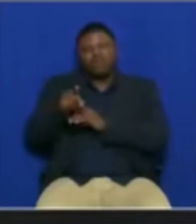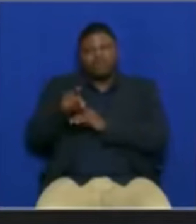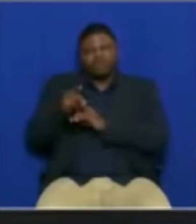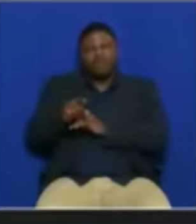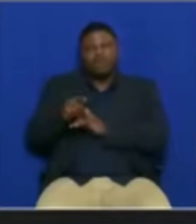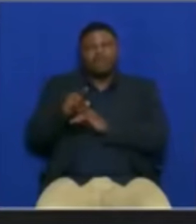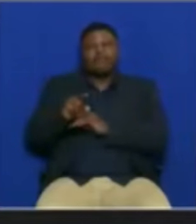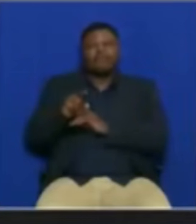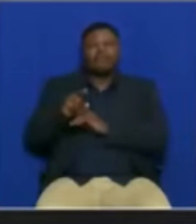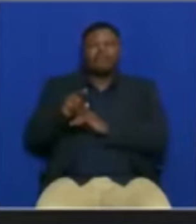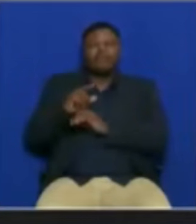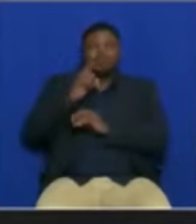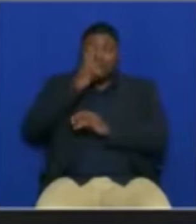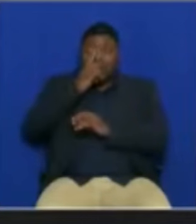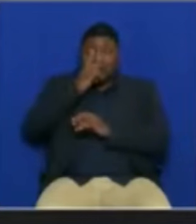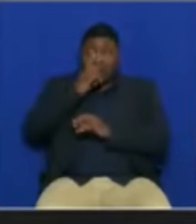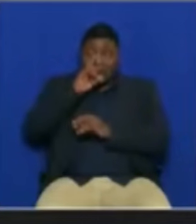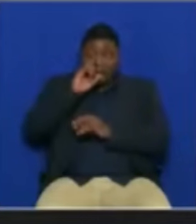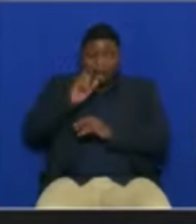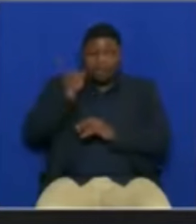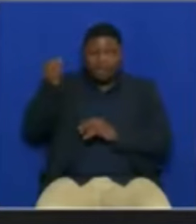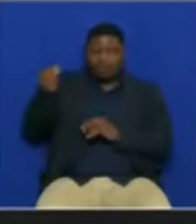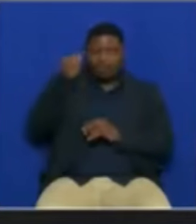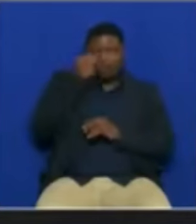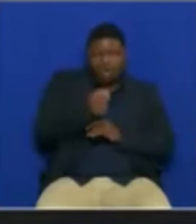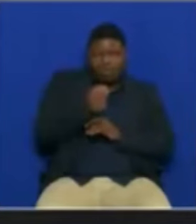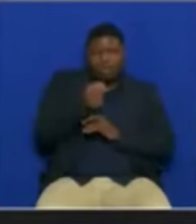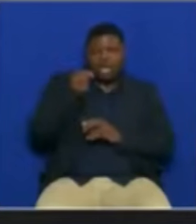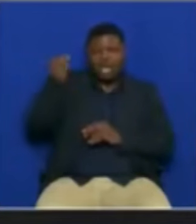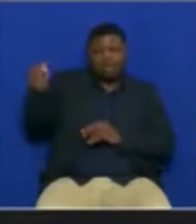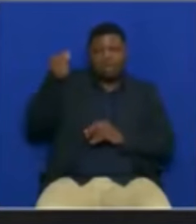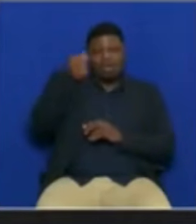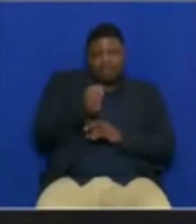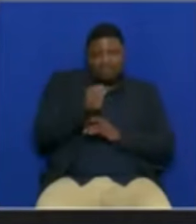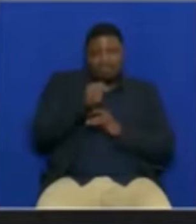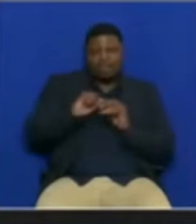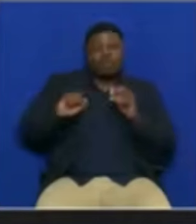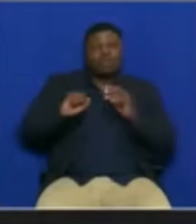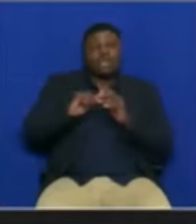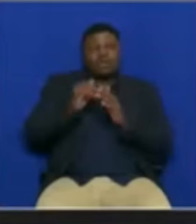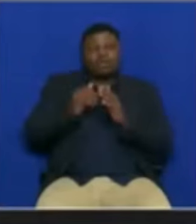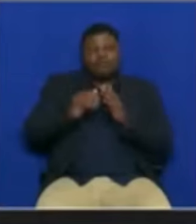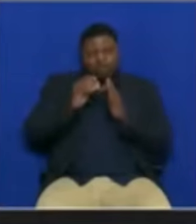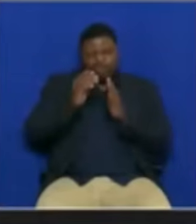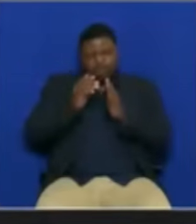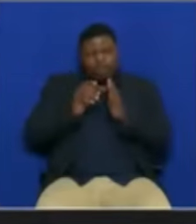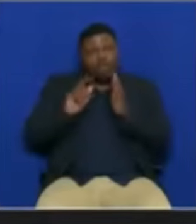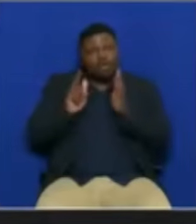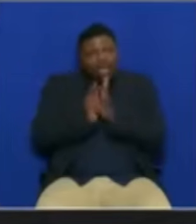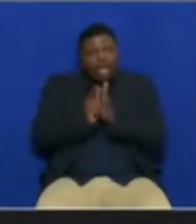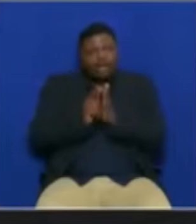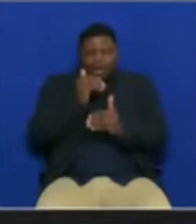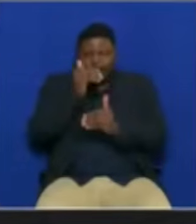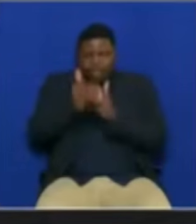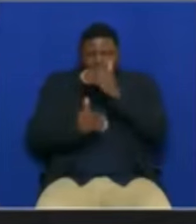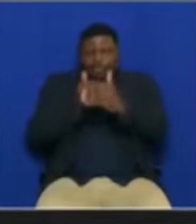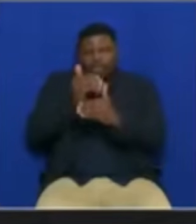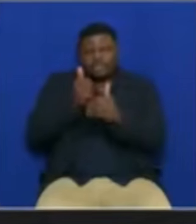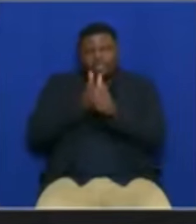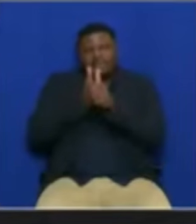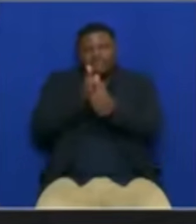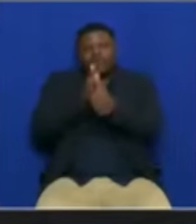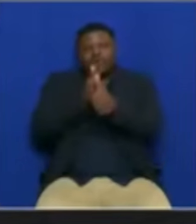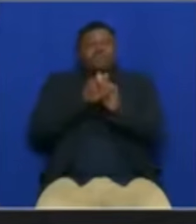unlawfully appointed, if I can put it, or irregularly placed in a place for, like as I explained it yesterday,